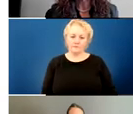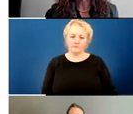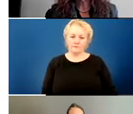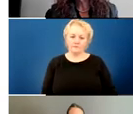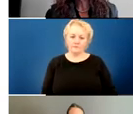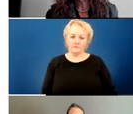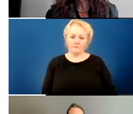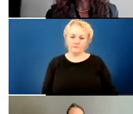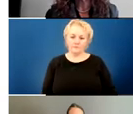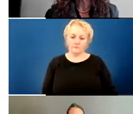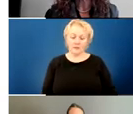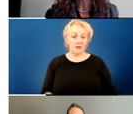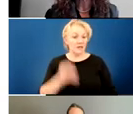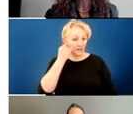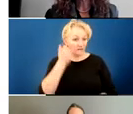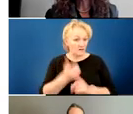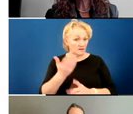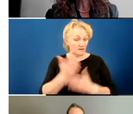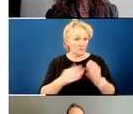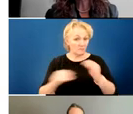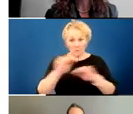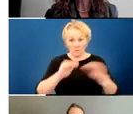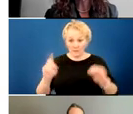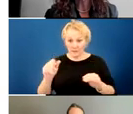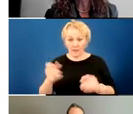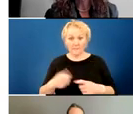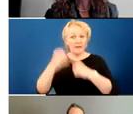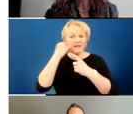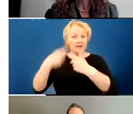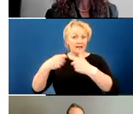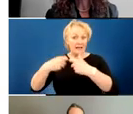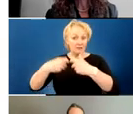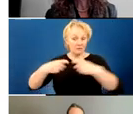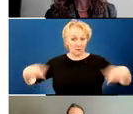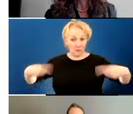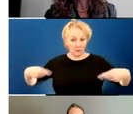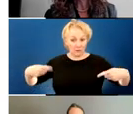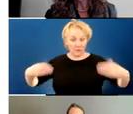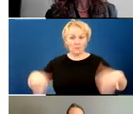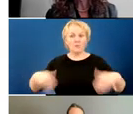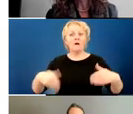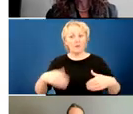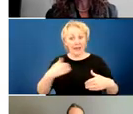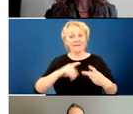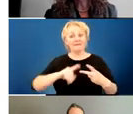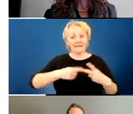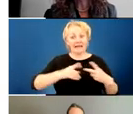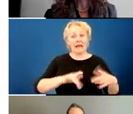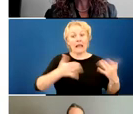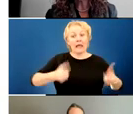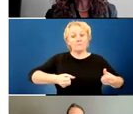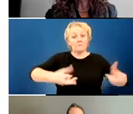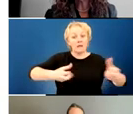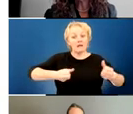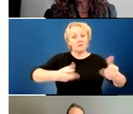And then if you have a mobility disability, especially if you use a power wheelchair, having a lightweight manual chair